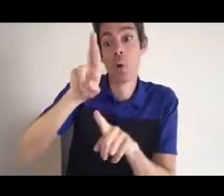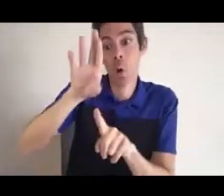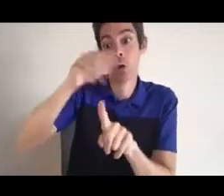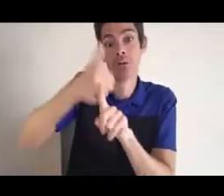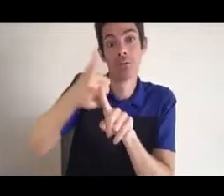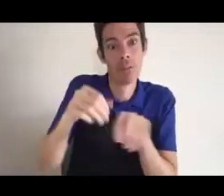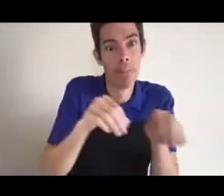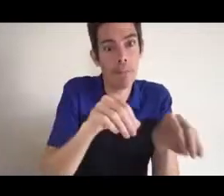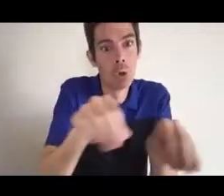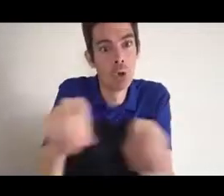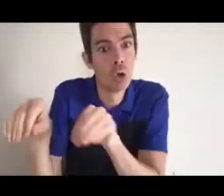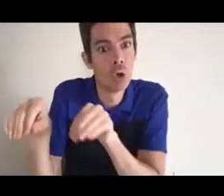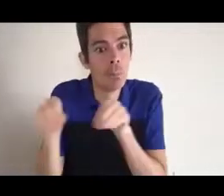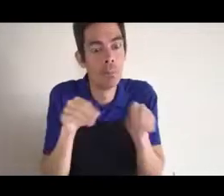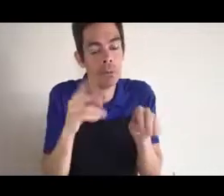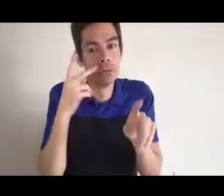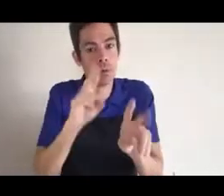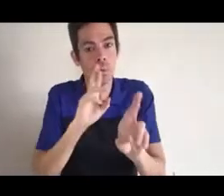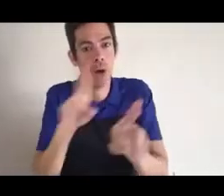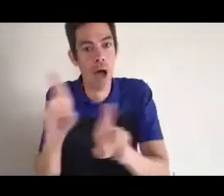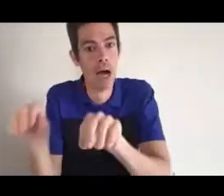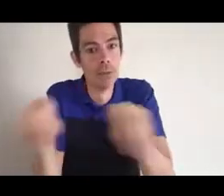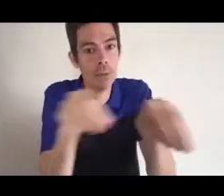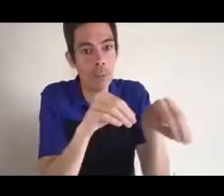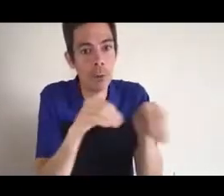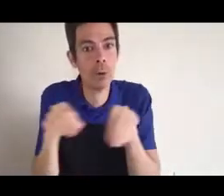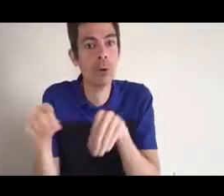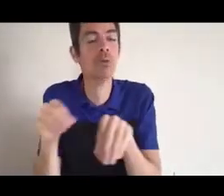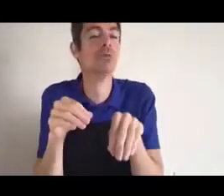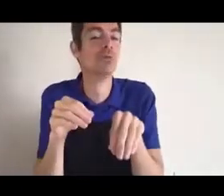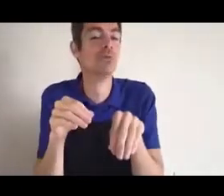things, verbs move in